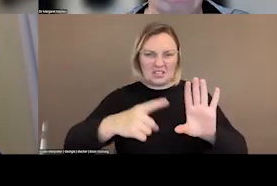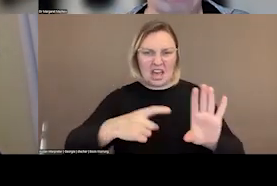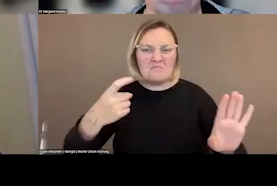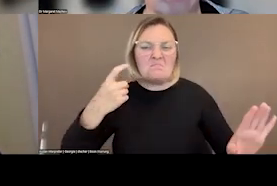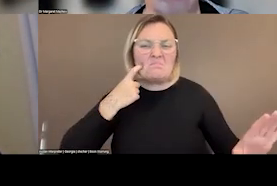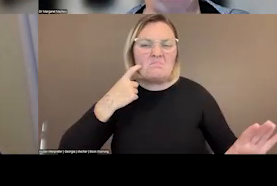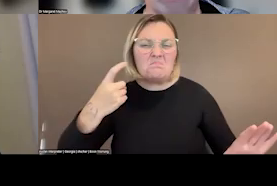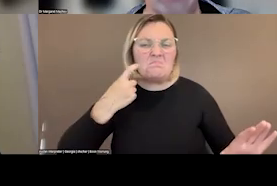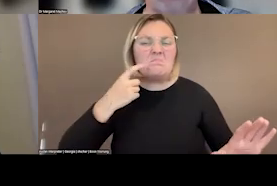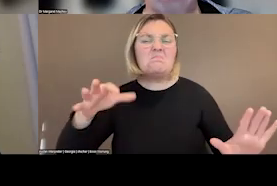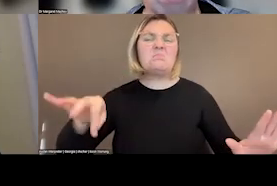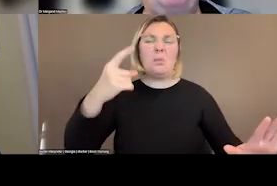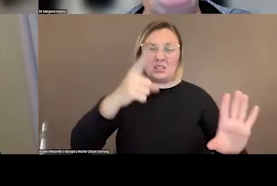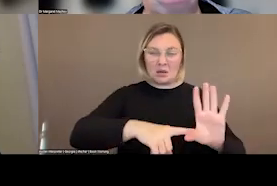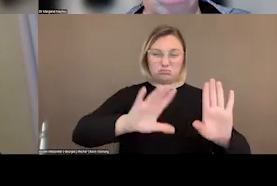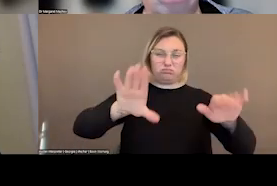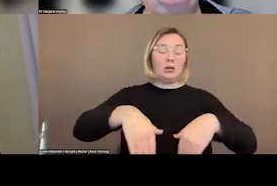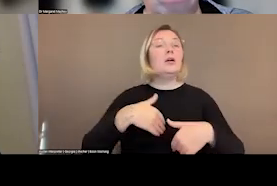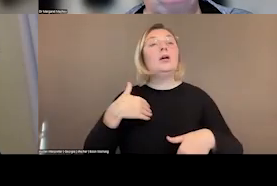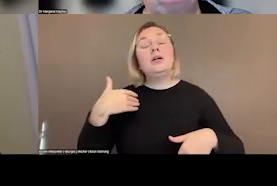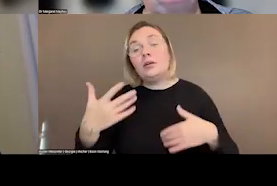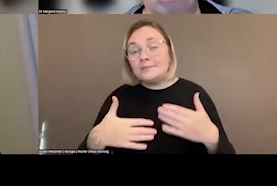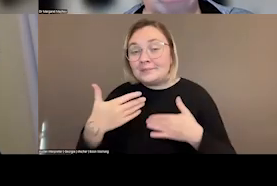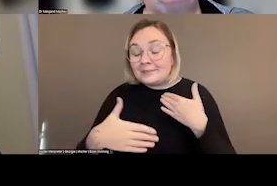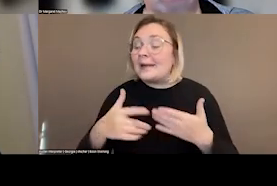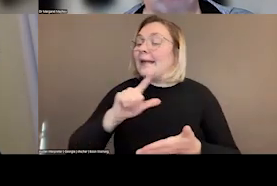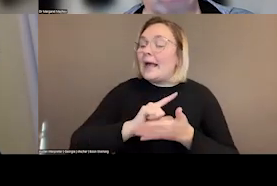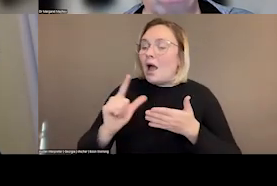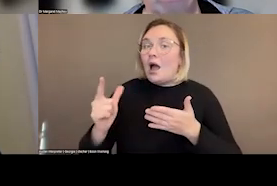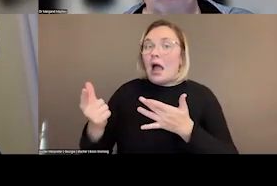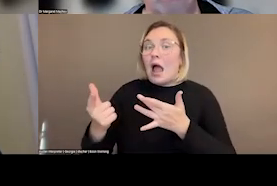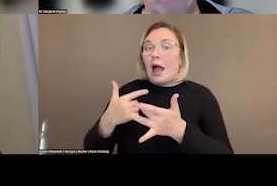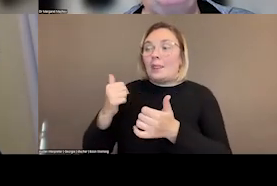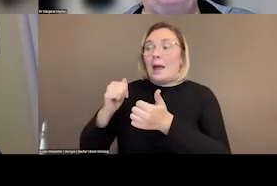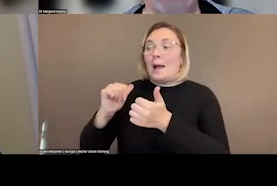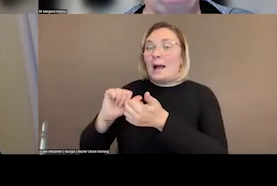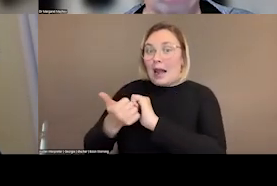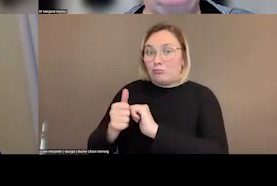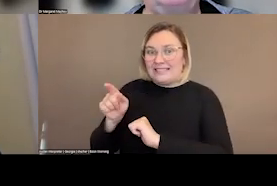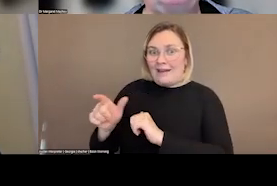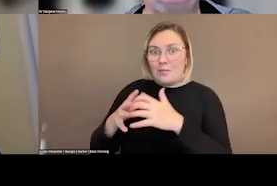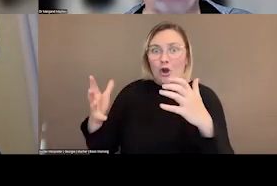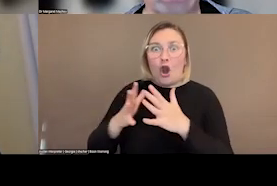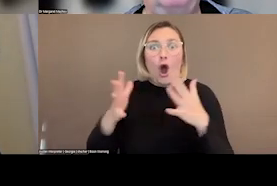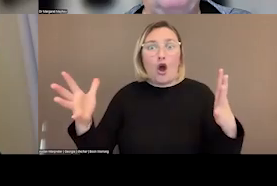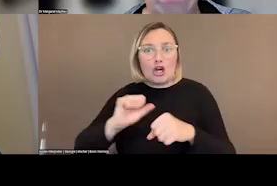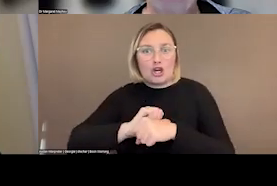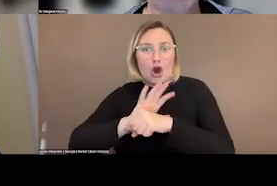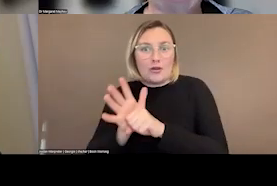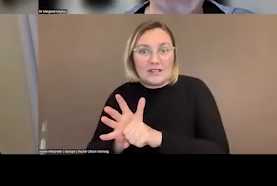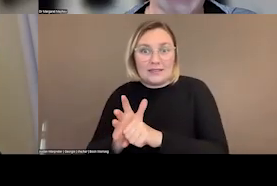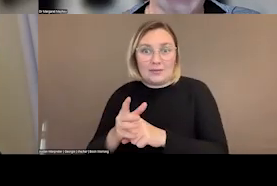And then one of my main collaborators has really hectic long COVID and everything takes a lot